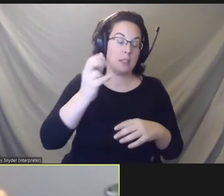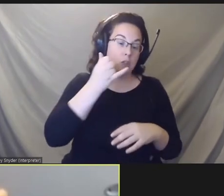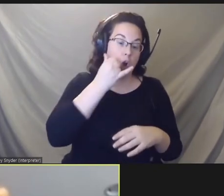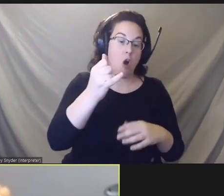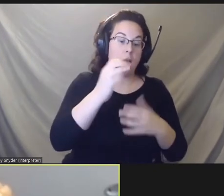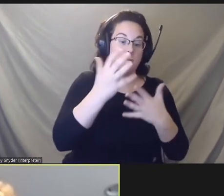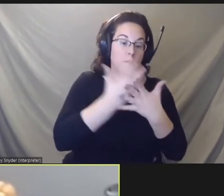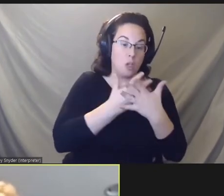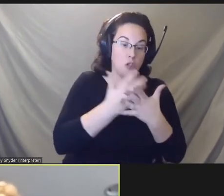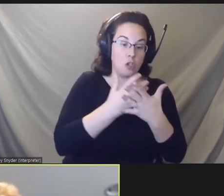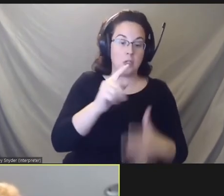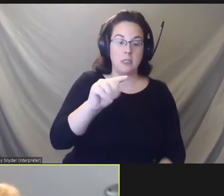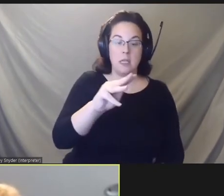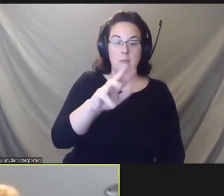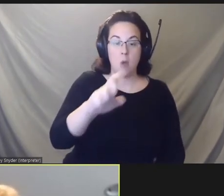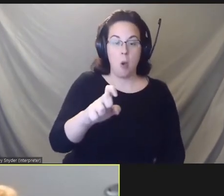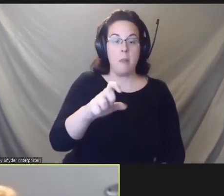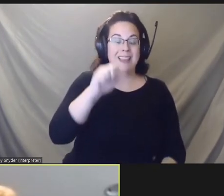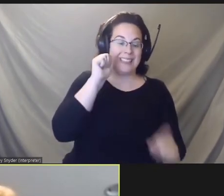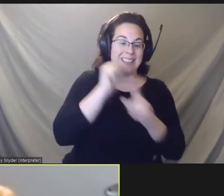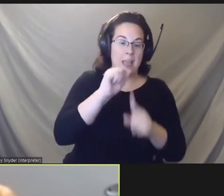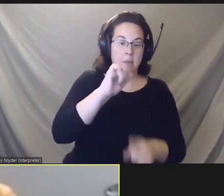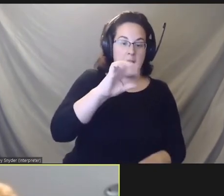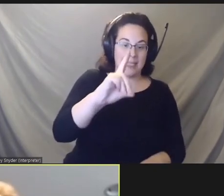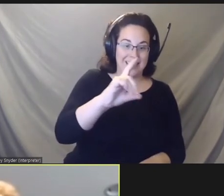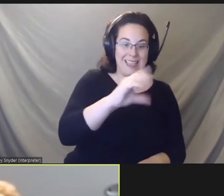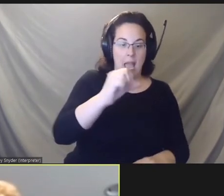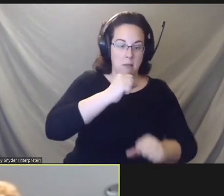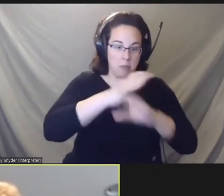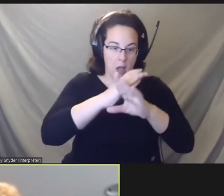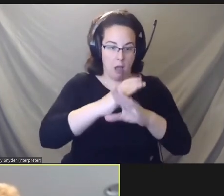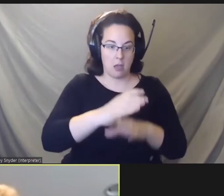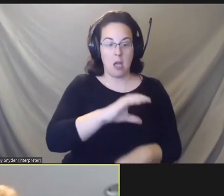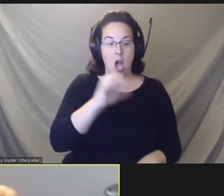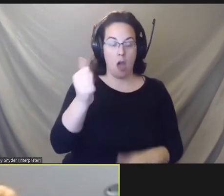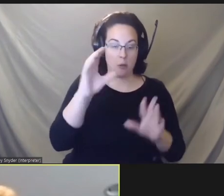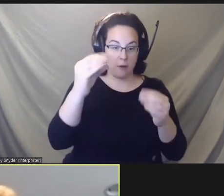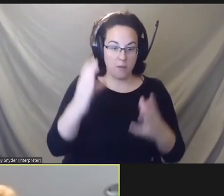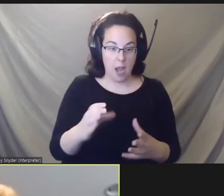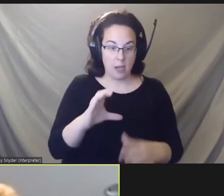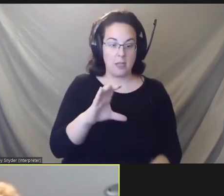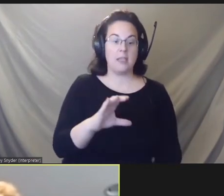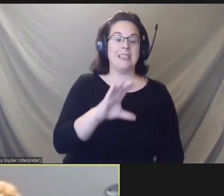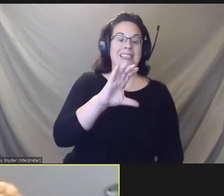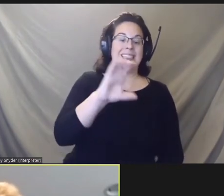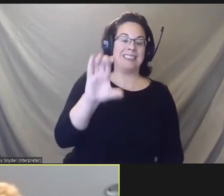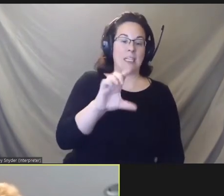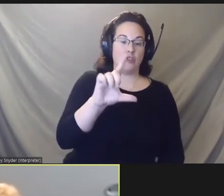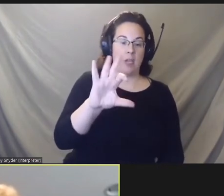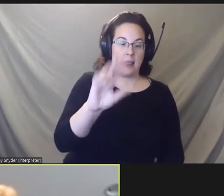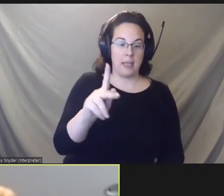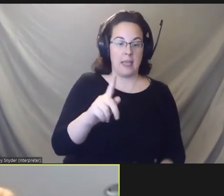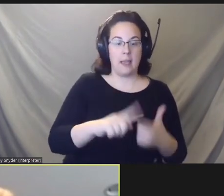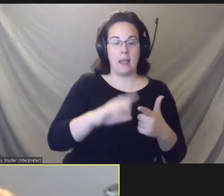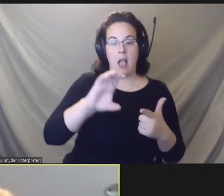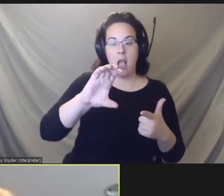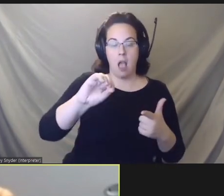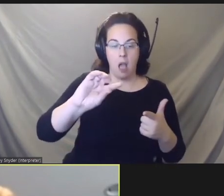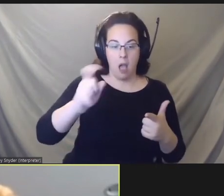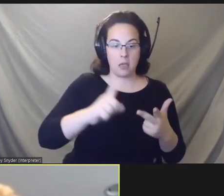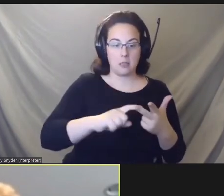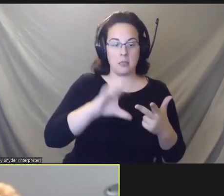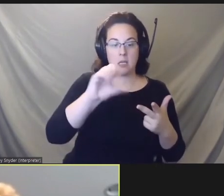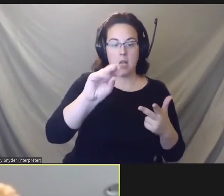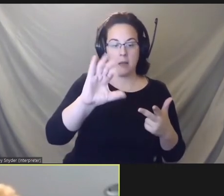Scam ID and Scam Block. Other voice service providers, such as CenturyLink, Cox, and Comcast, offer their customers a